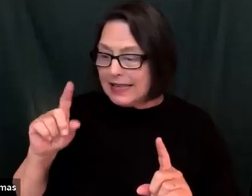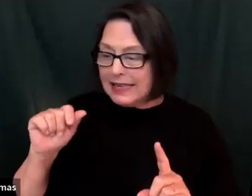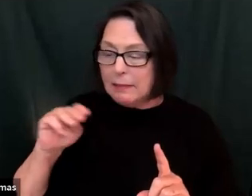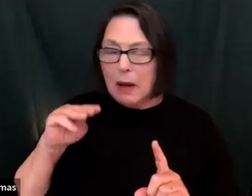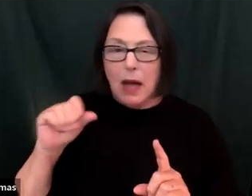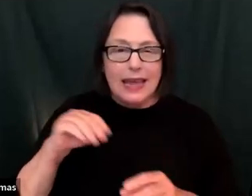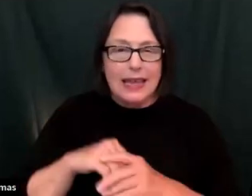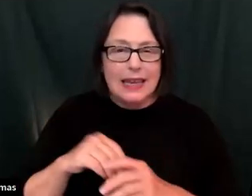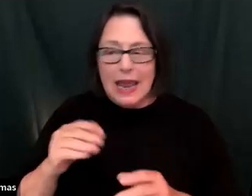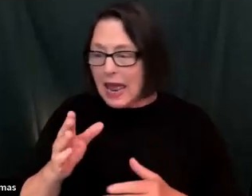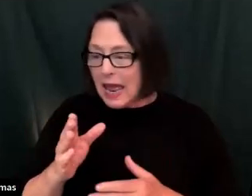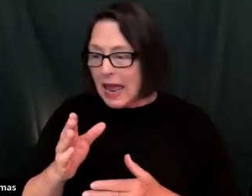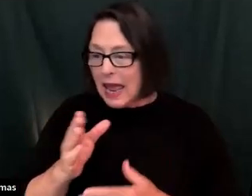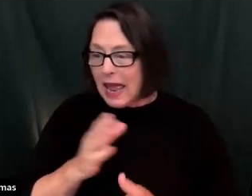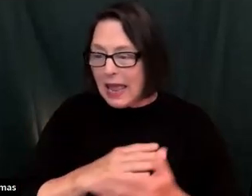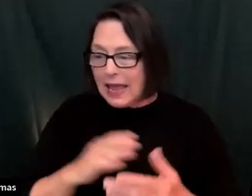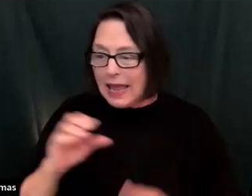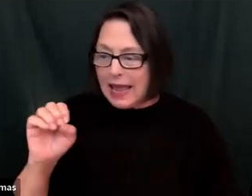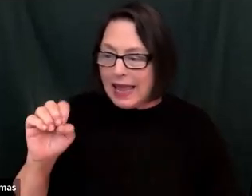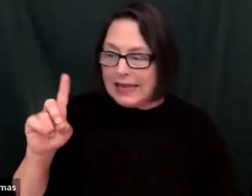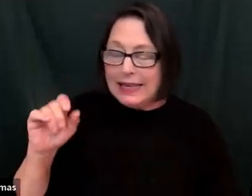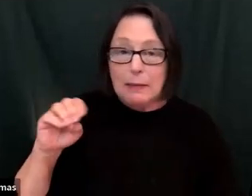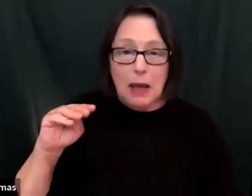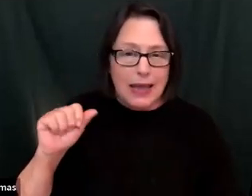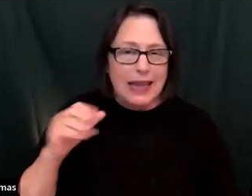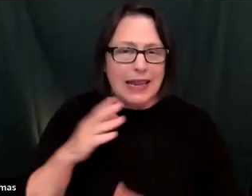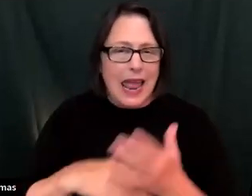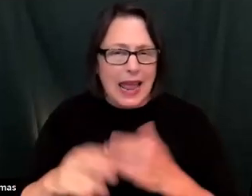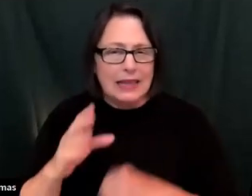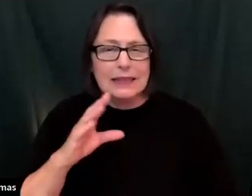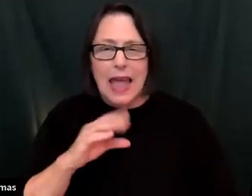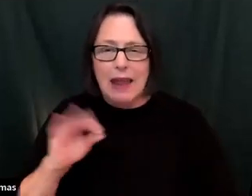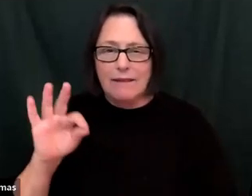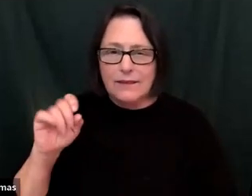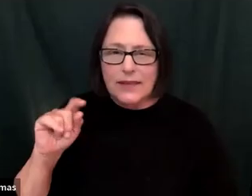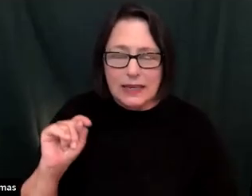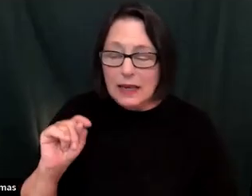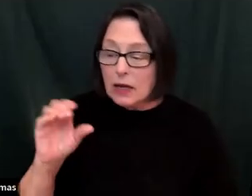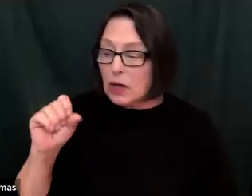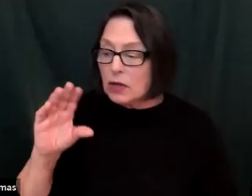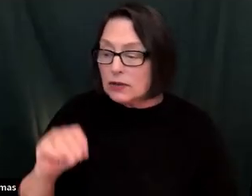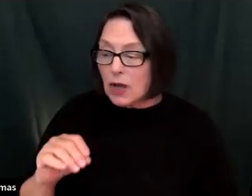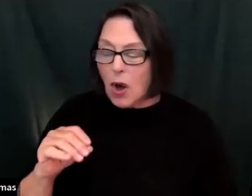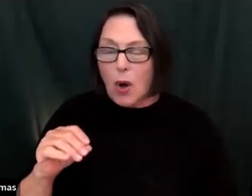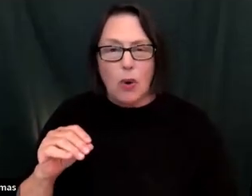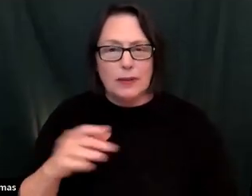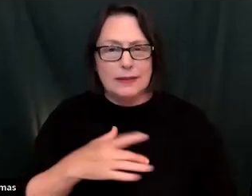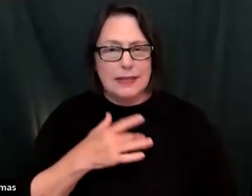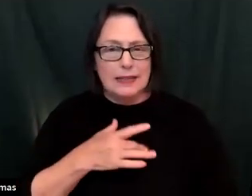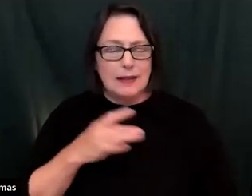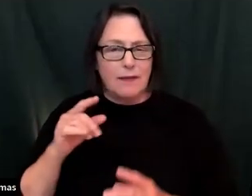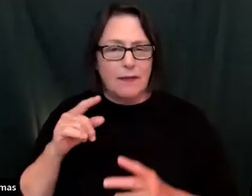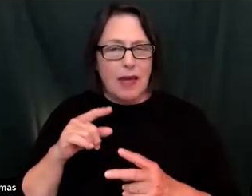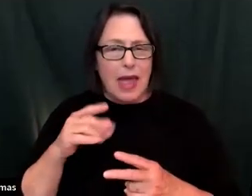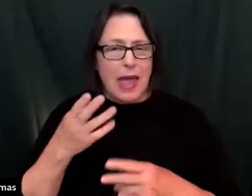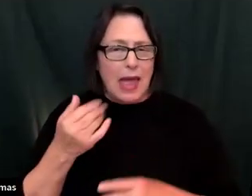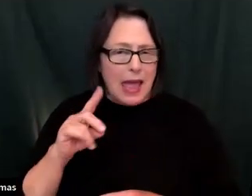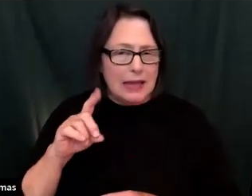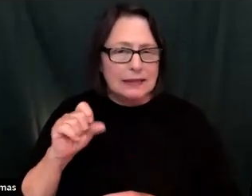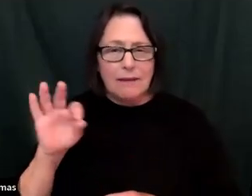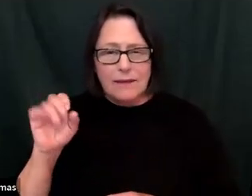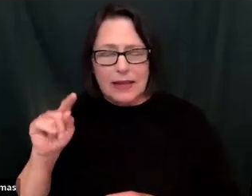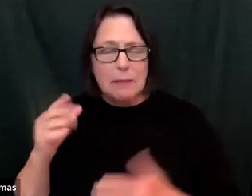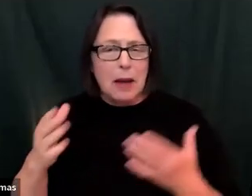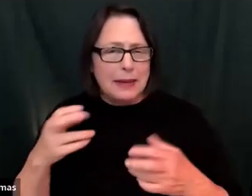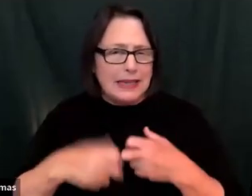that he takes in through his hands or feet might be difficult for him. And a note that he uses